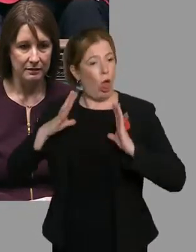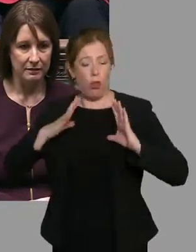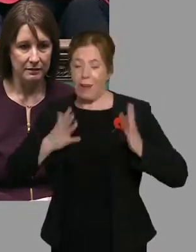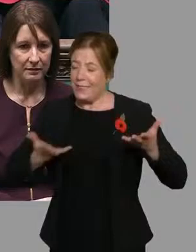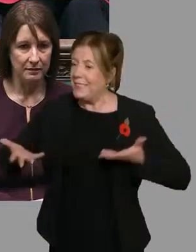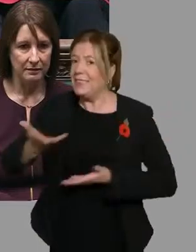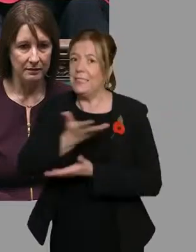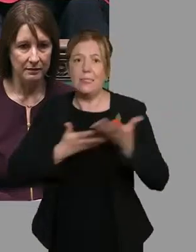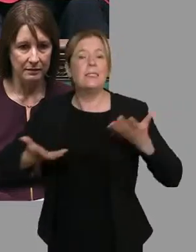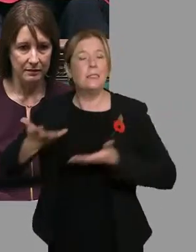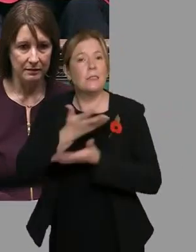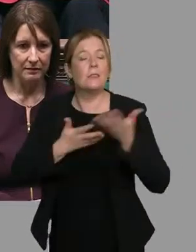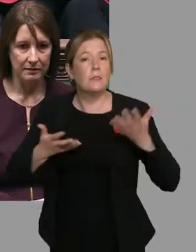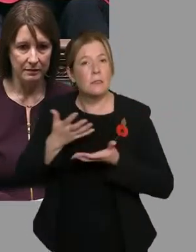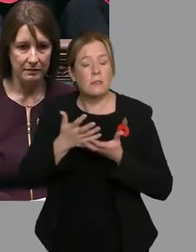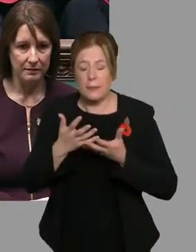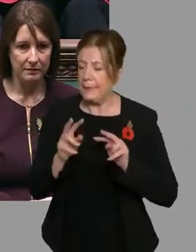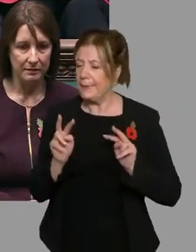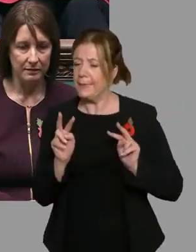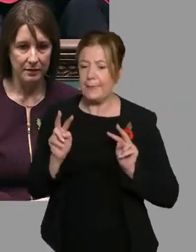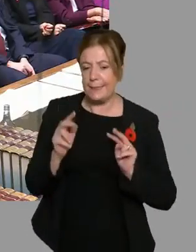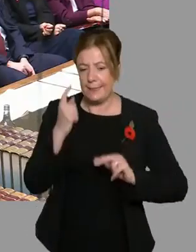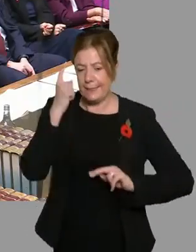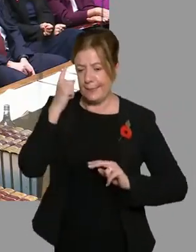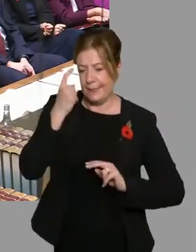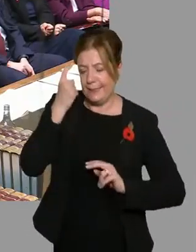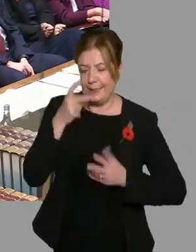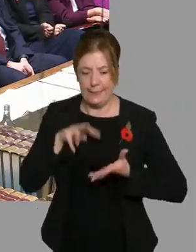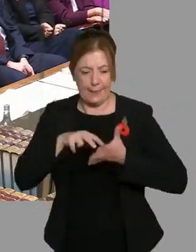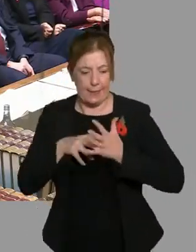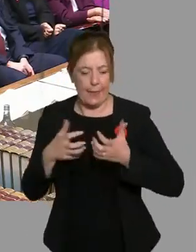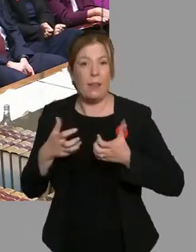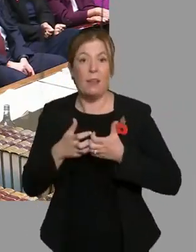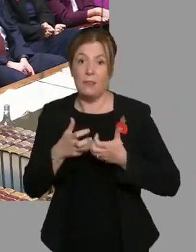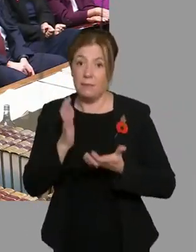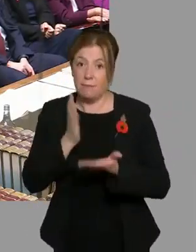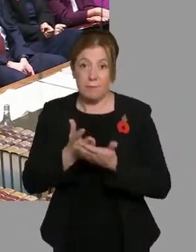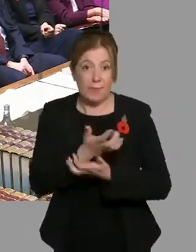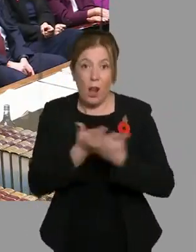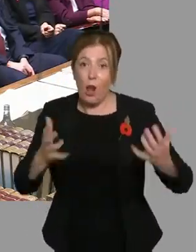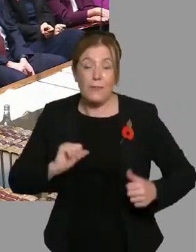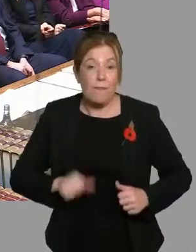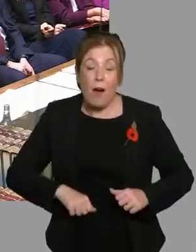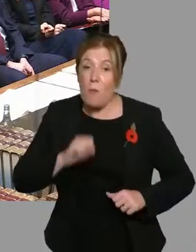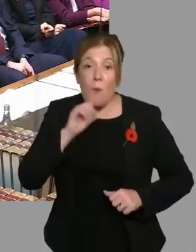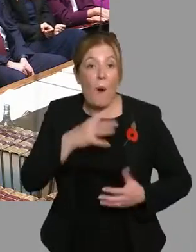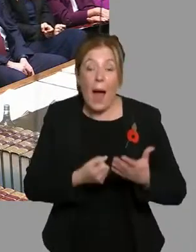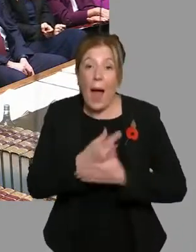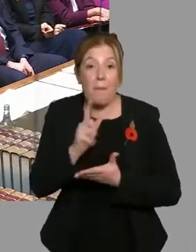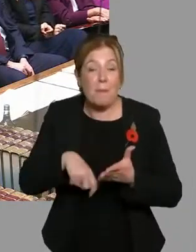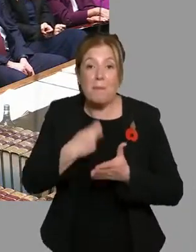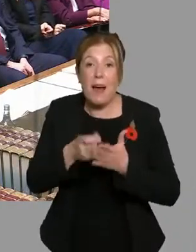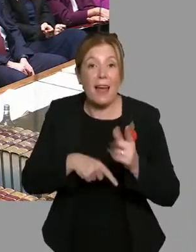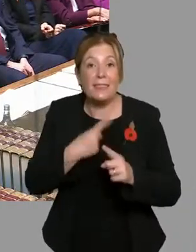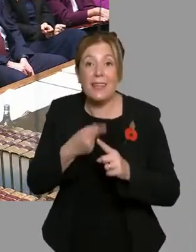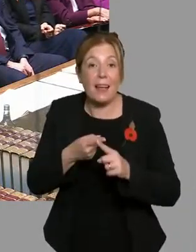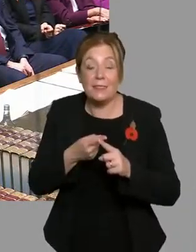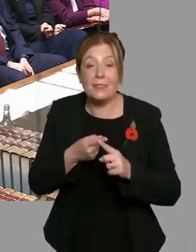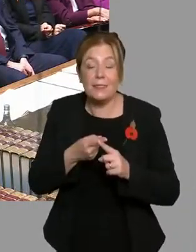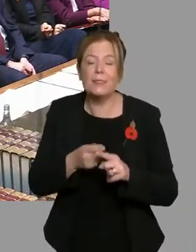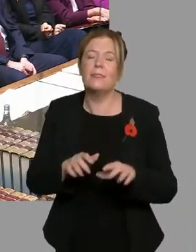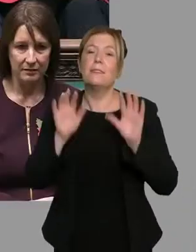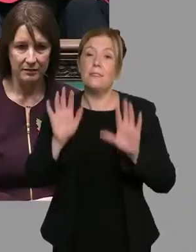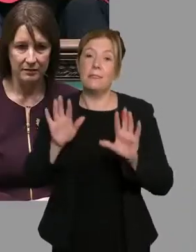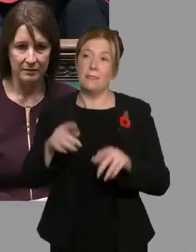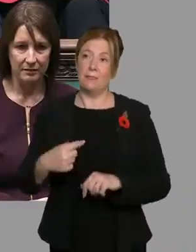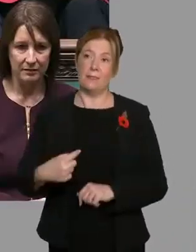farms will not be affected by this. But what I will also say is, having grown up in a rural community,